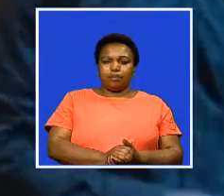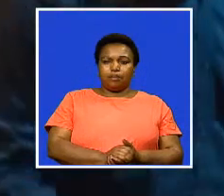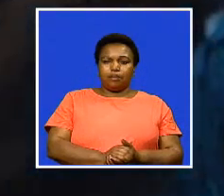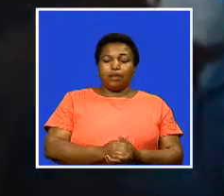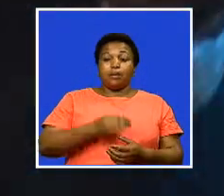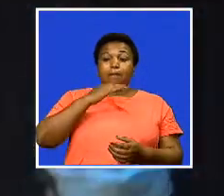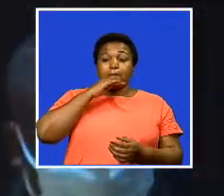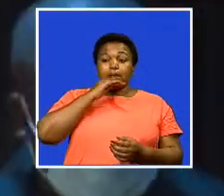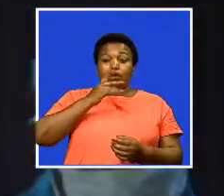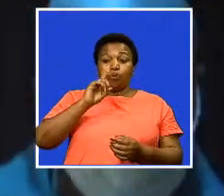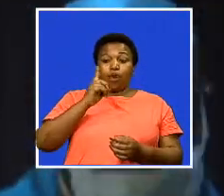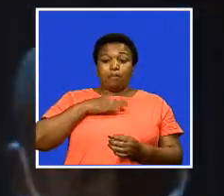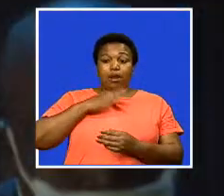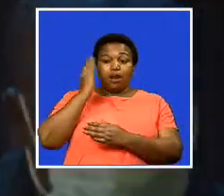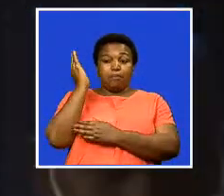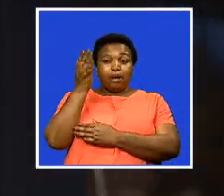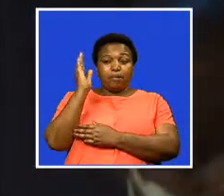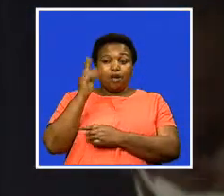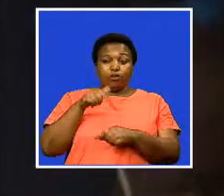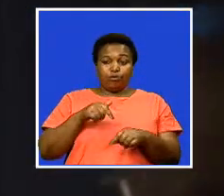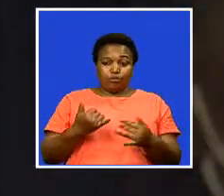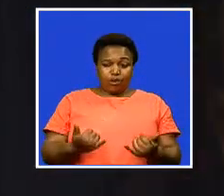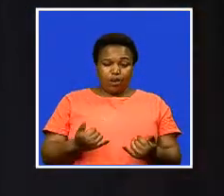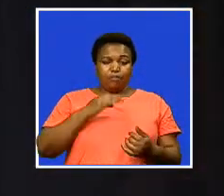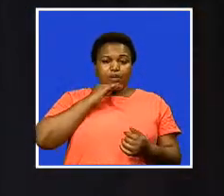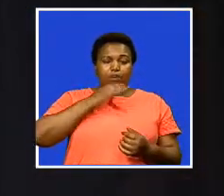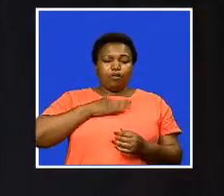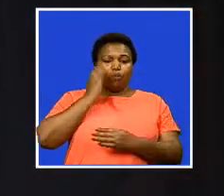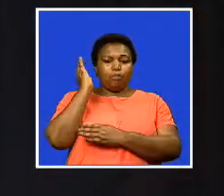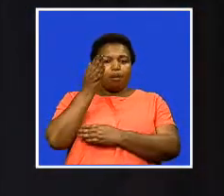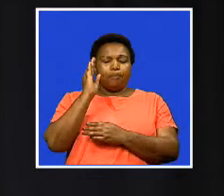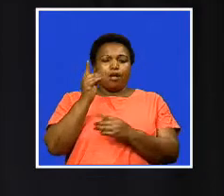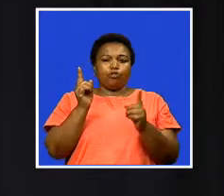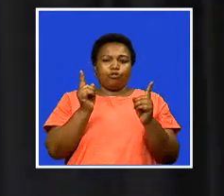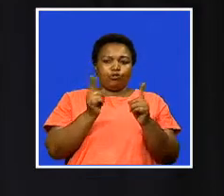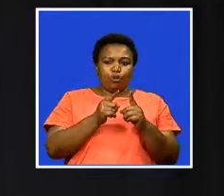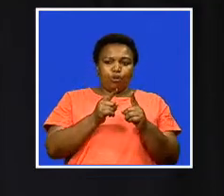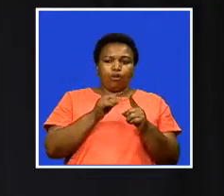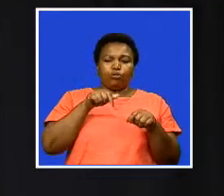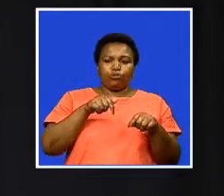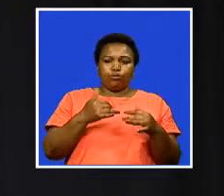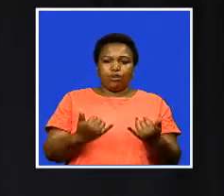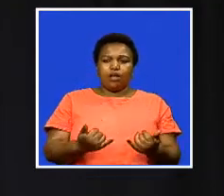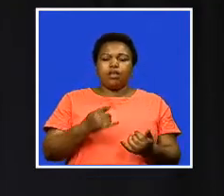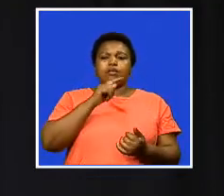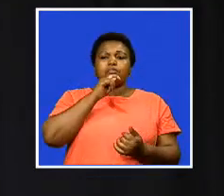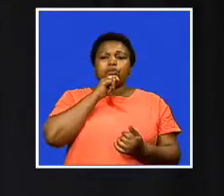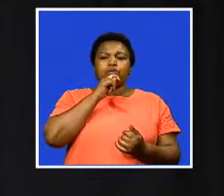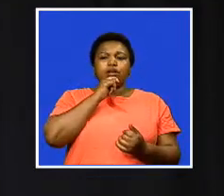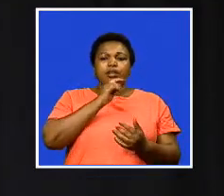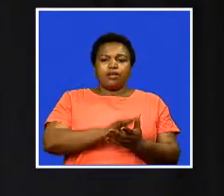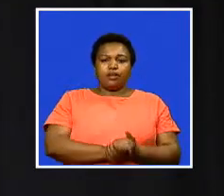Ema remarks am khosi ataba mafisha lamuhla. Lamuhla kuseni bengise